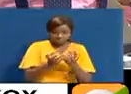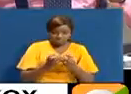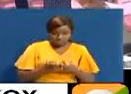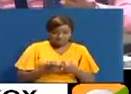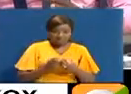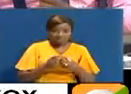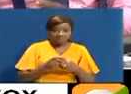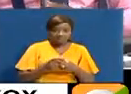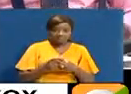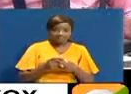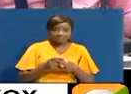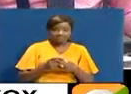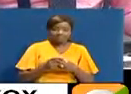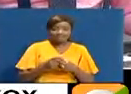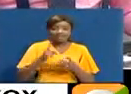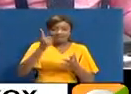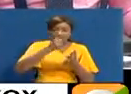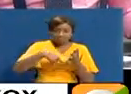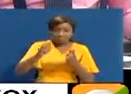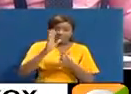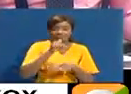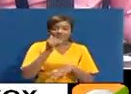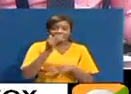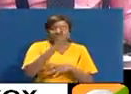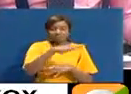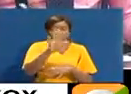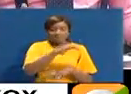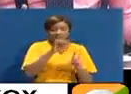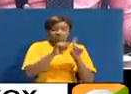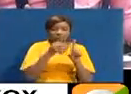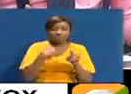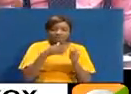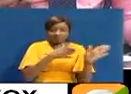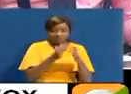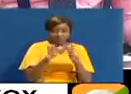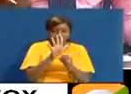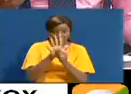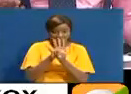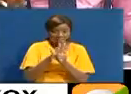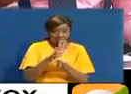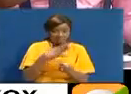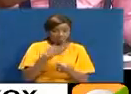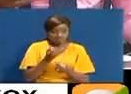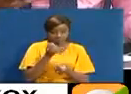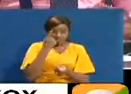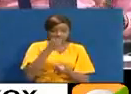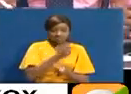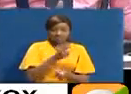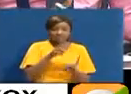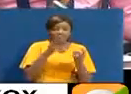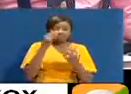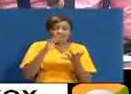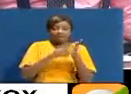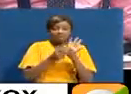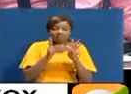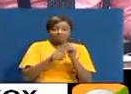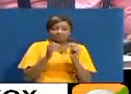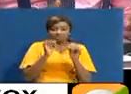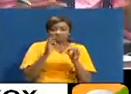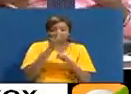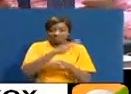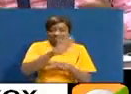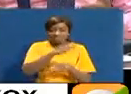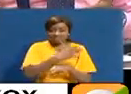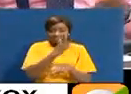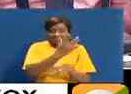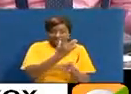idea of approval by Parliament, right. and there aren't too many ways of understanding that. I mean, it just means that if Parliament doesn't approve, you